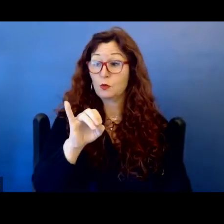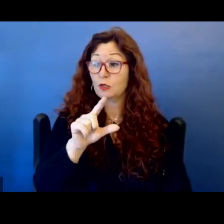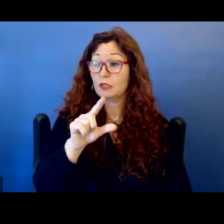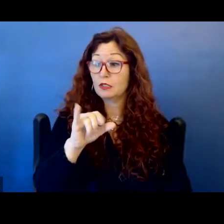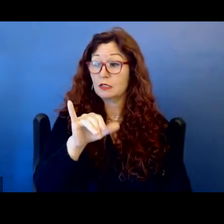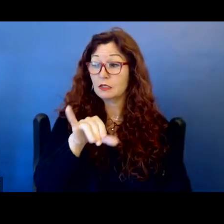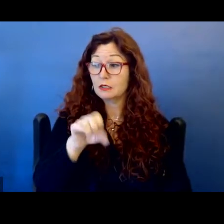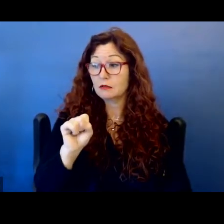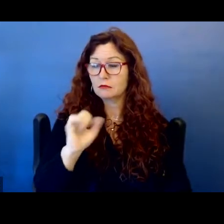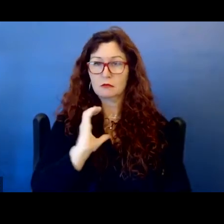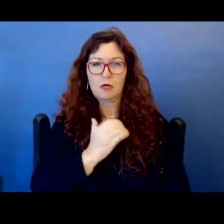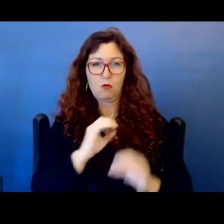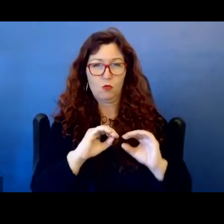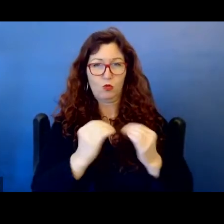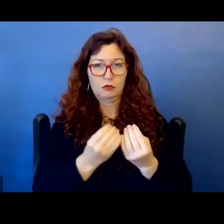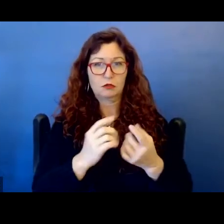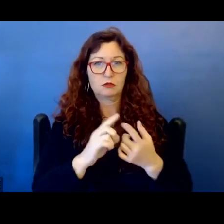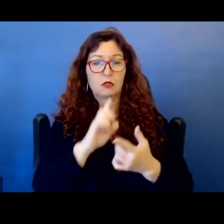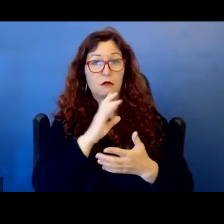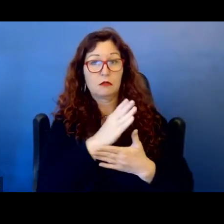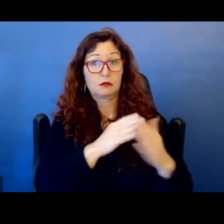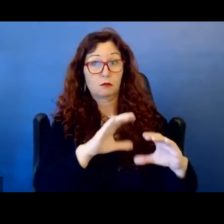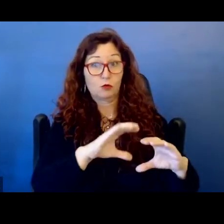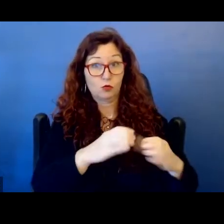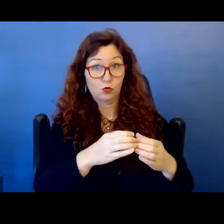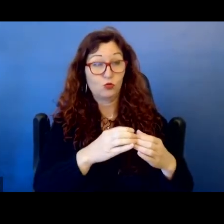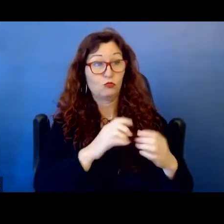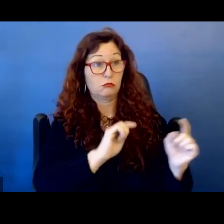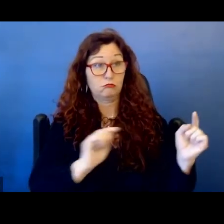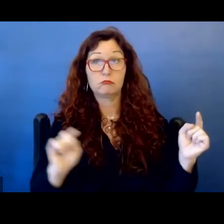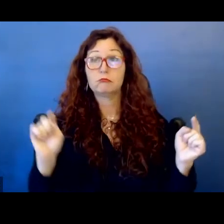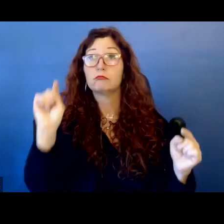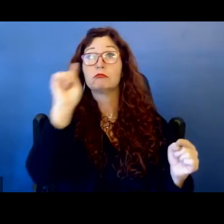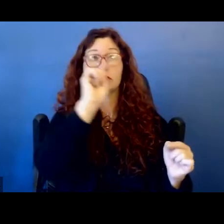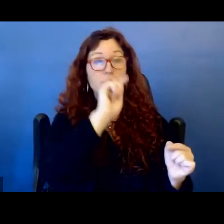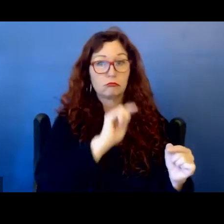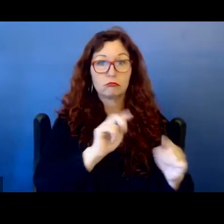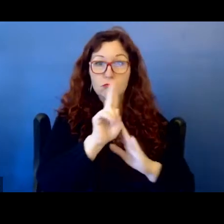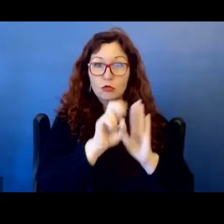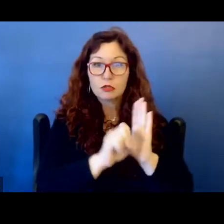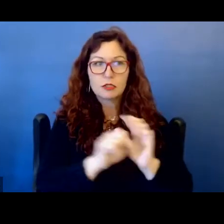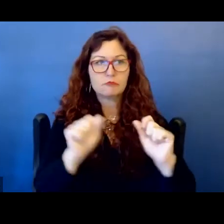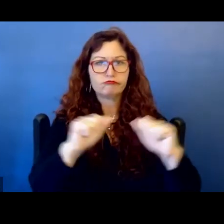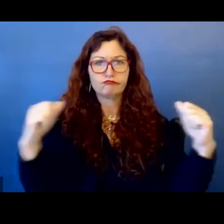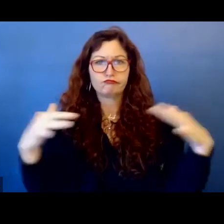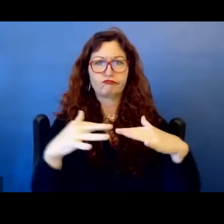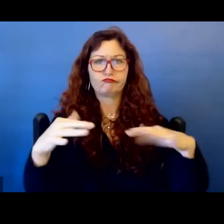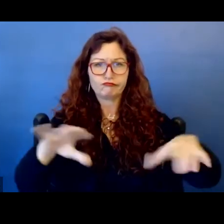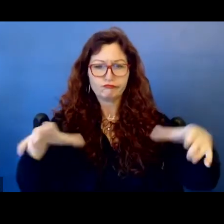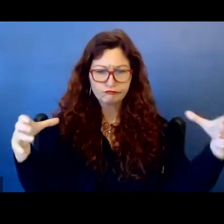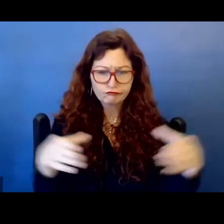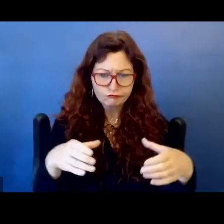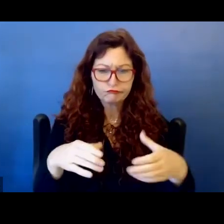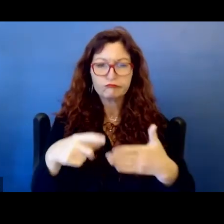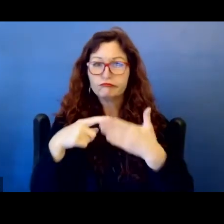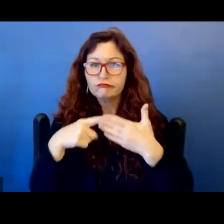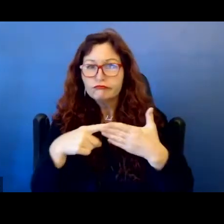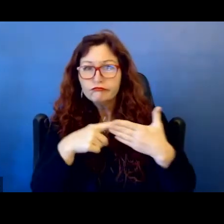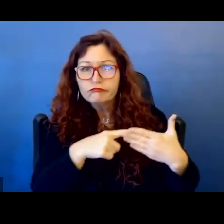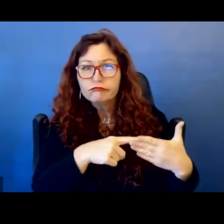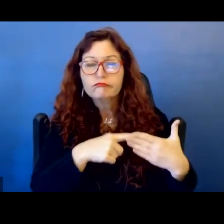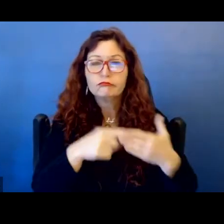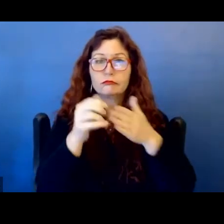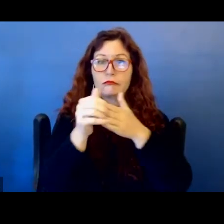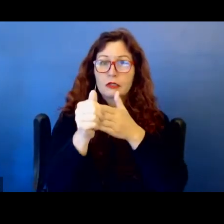of those and having our constituency groups stood up across the united states and at our most recent convention for leadership in august